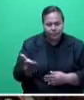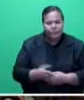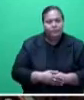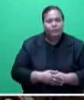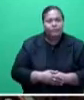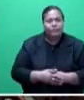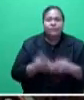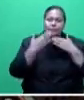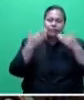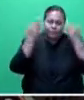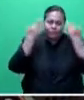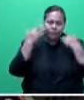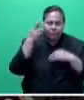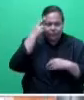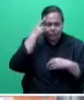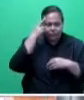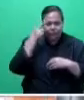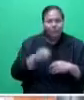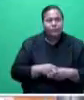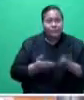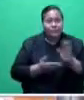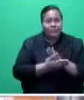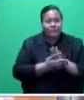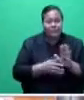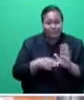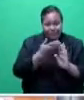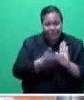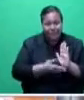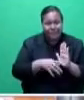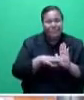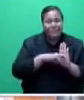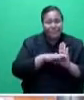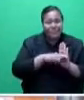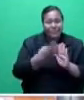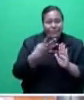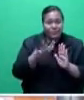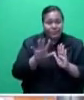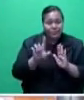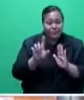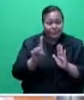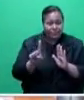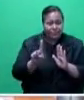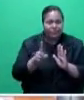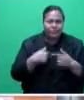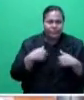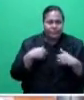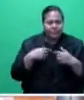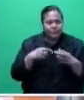Thank you, Mr Speaker. Mr Speaker, sir, pursuant to Standing Order 51, I move that the Employment Relations Amendment Bill 2020